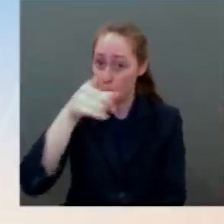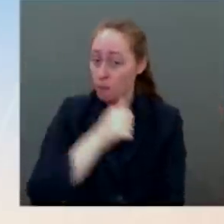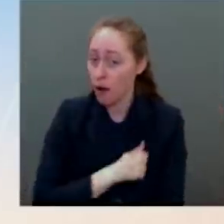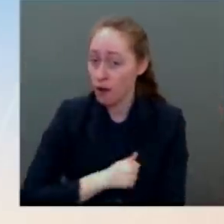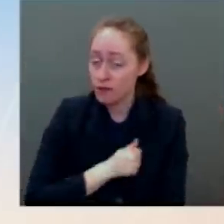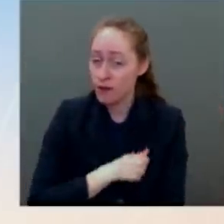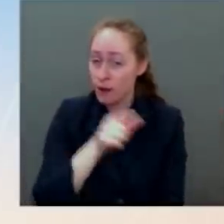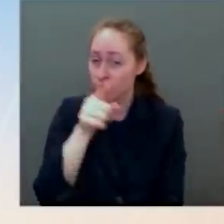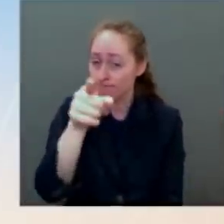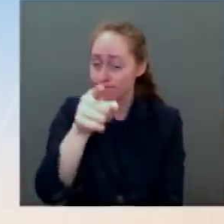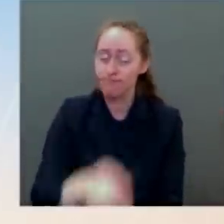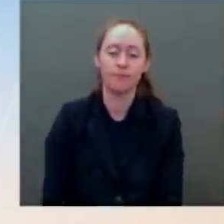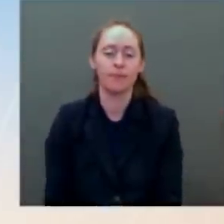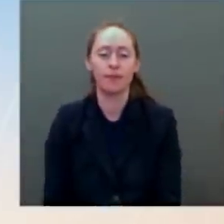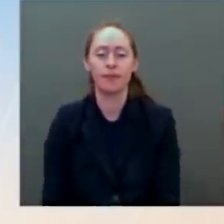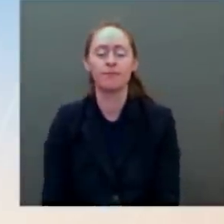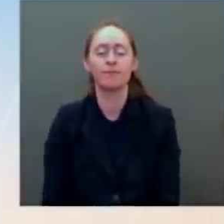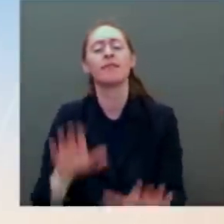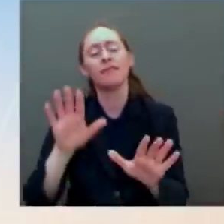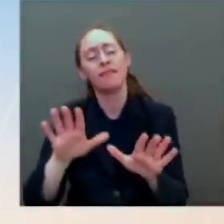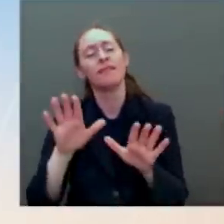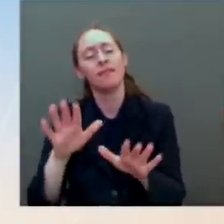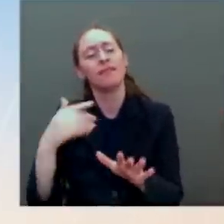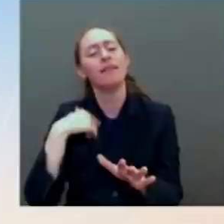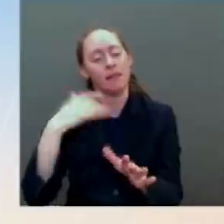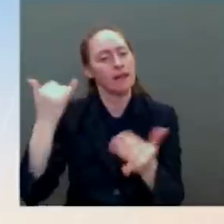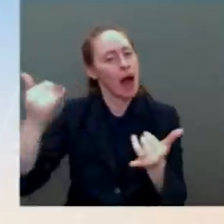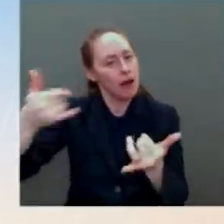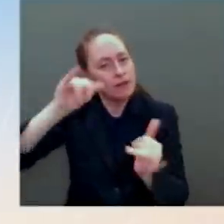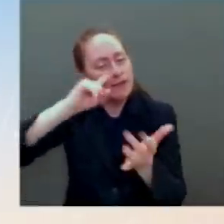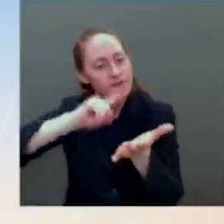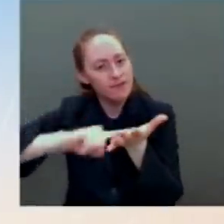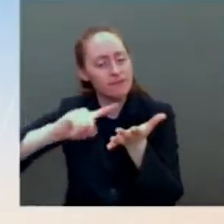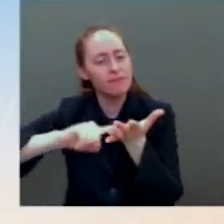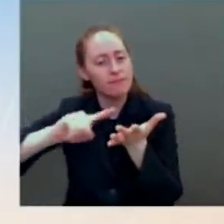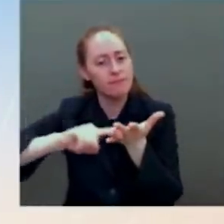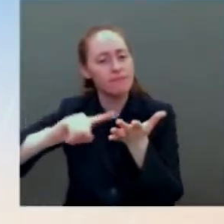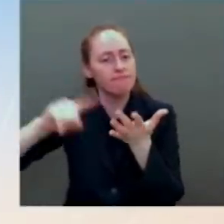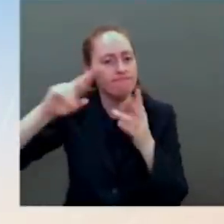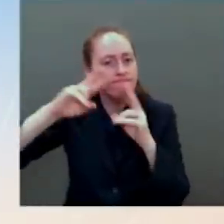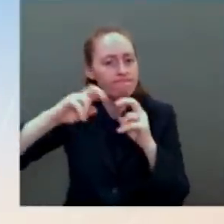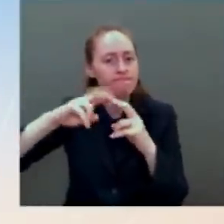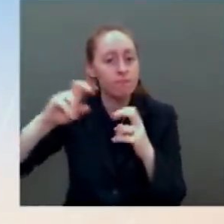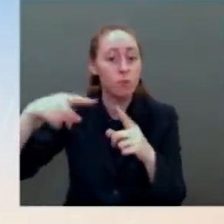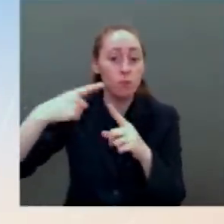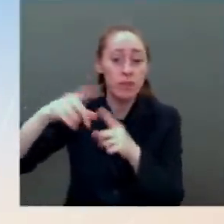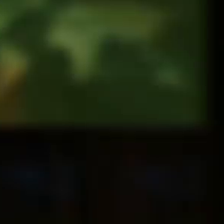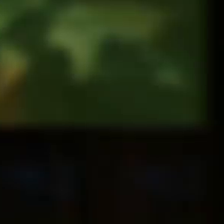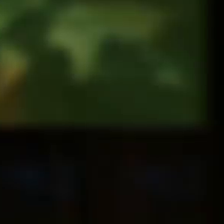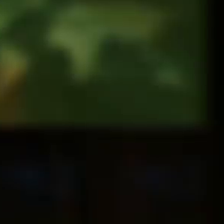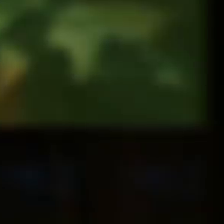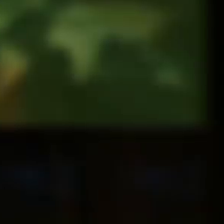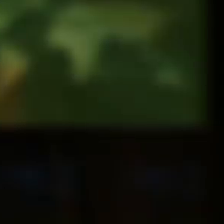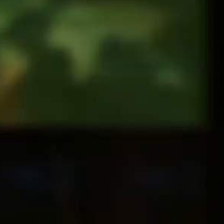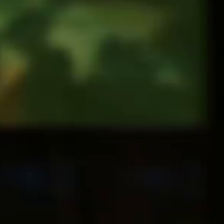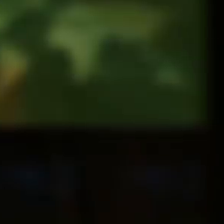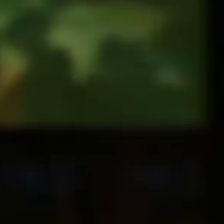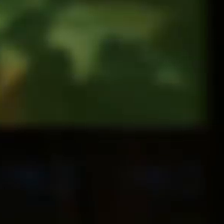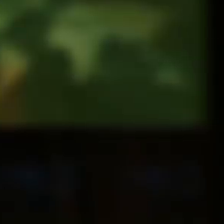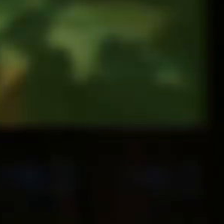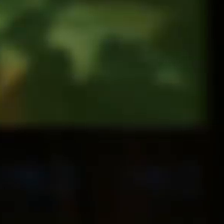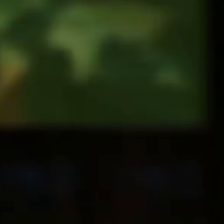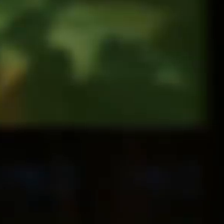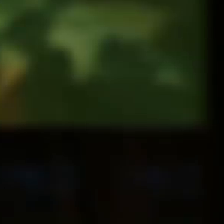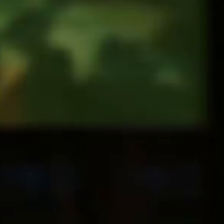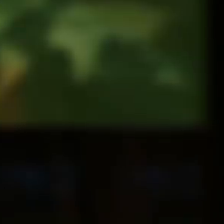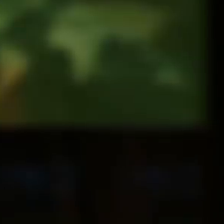out. Whenever it's going to be announced, the Department of Homeland Security will announce that, and I'm sure we'll have a comment on it after that. Go ahead. If you enjoyed this video,